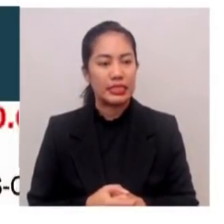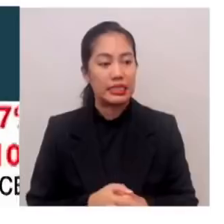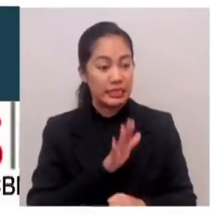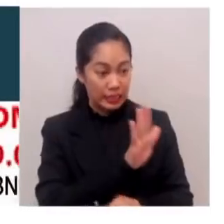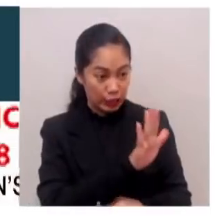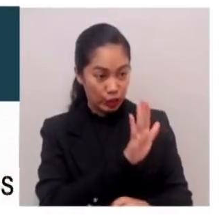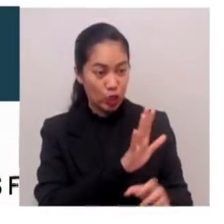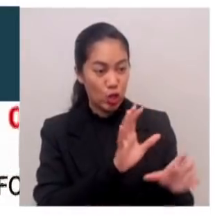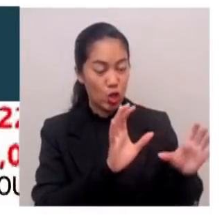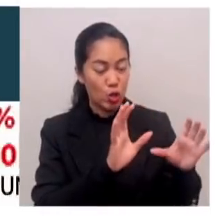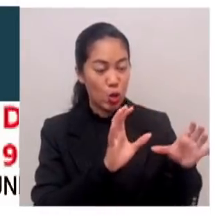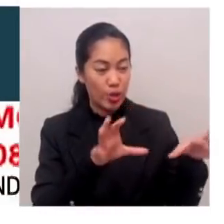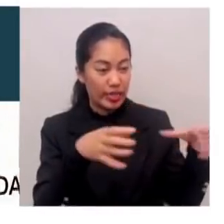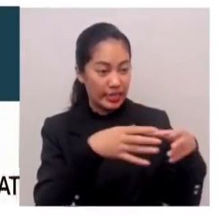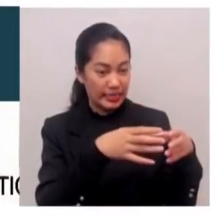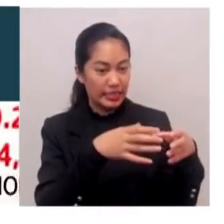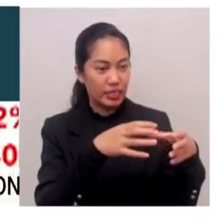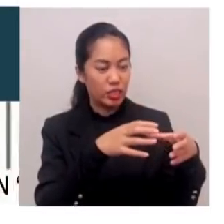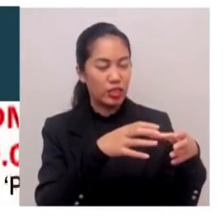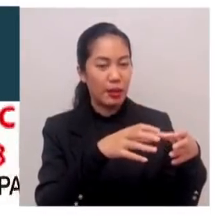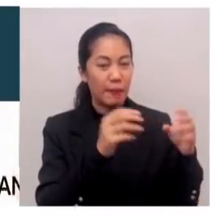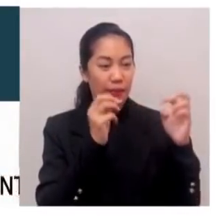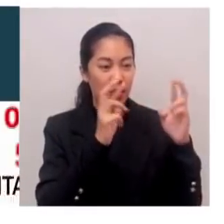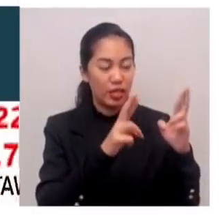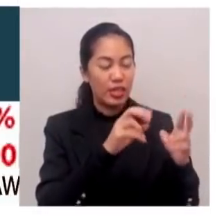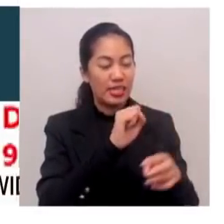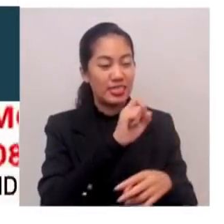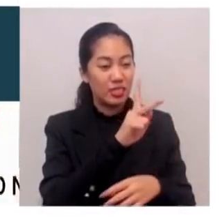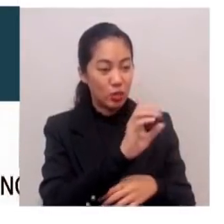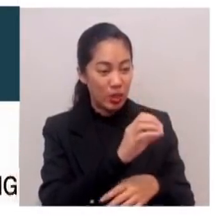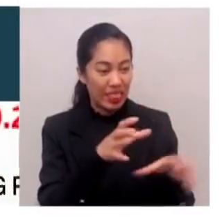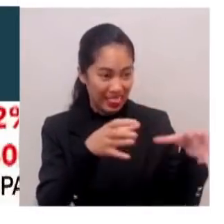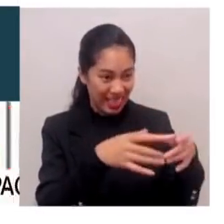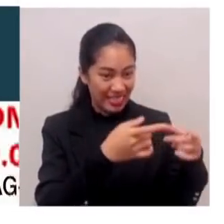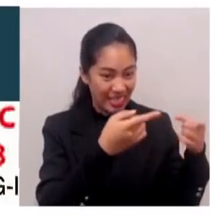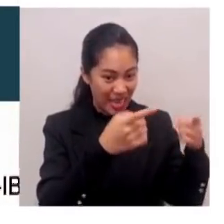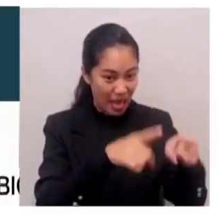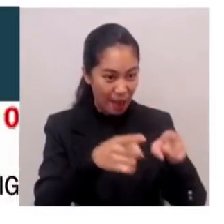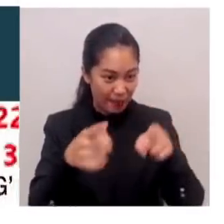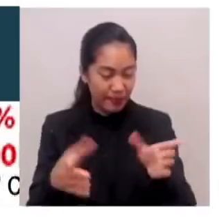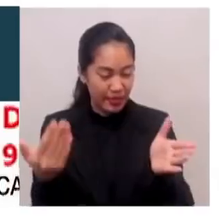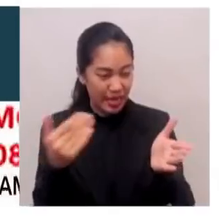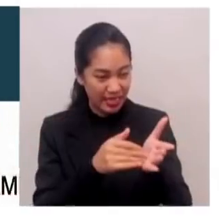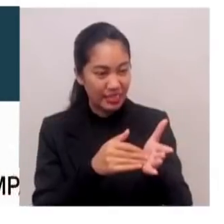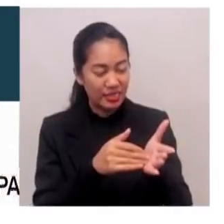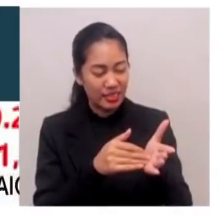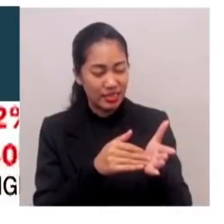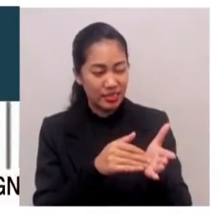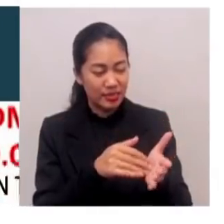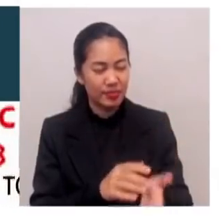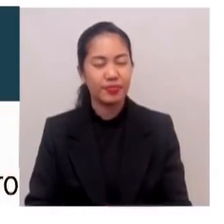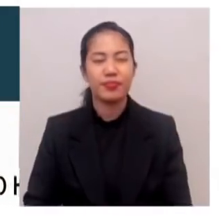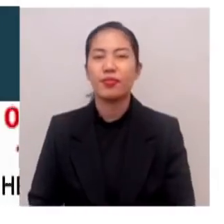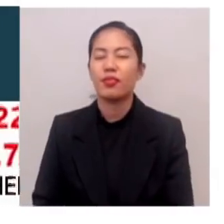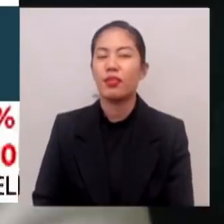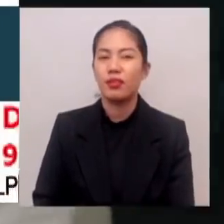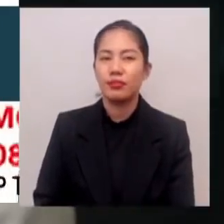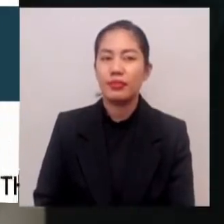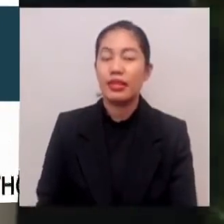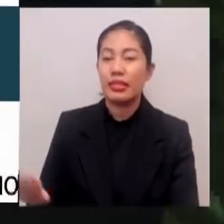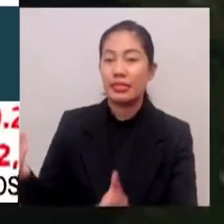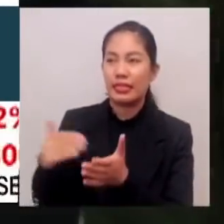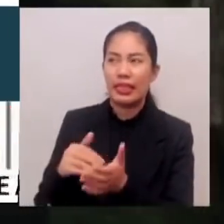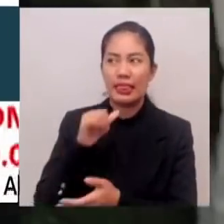quarters will be in the run-up to the elections? What do you think about that? again, Carmina, no, I don't want to be